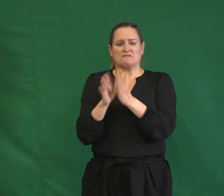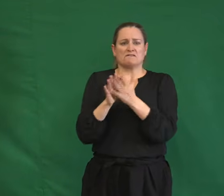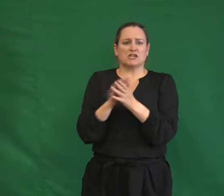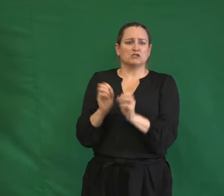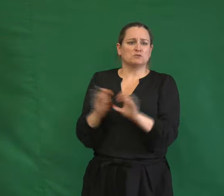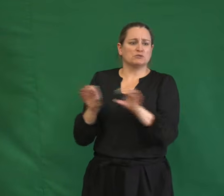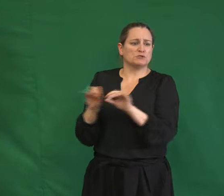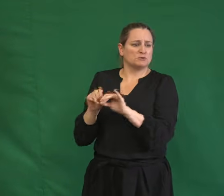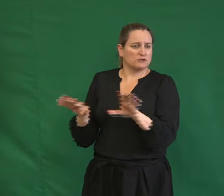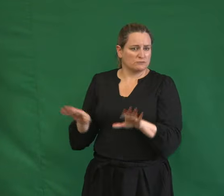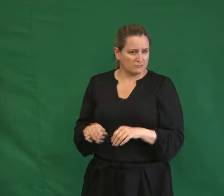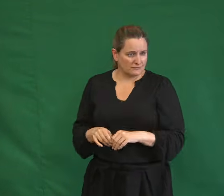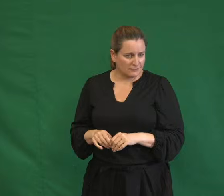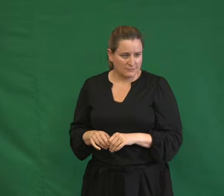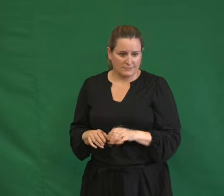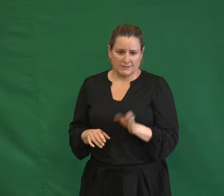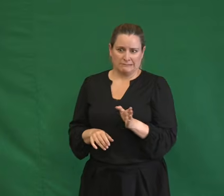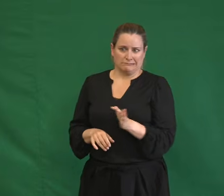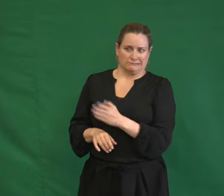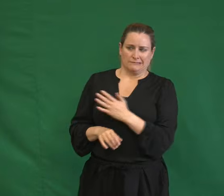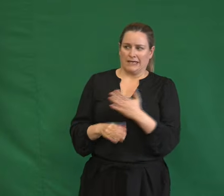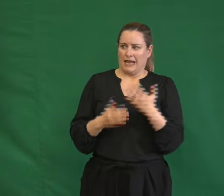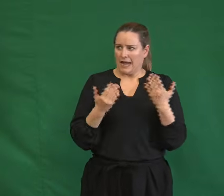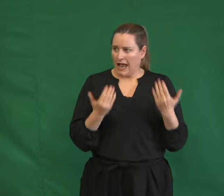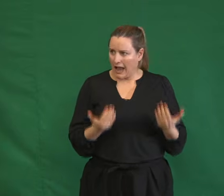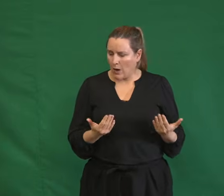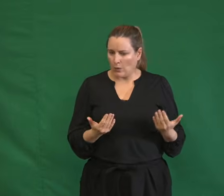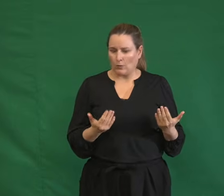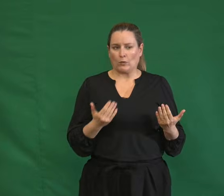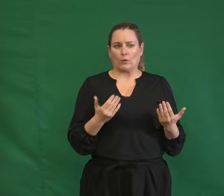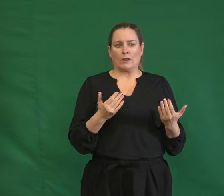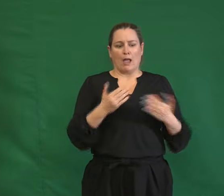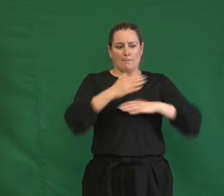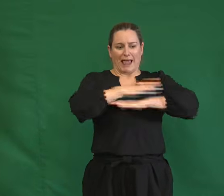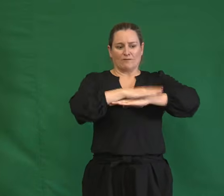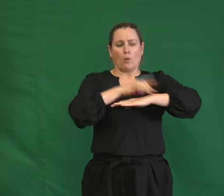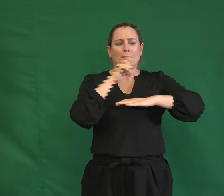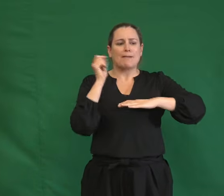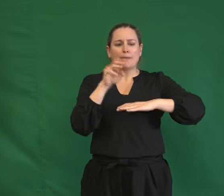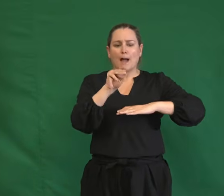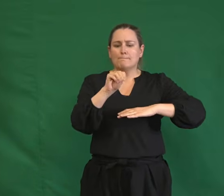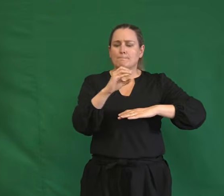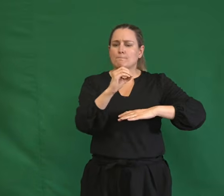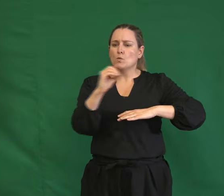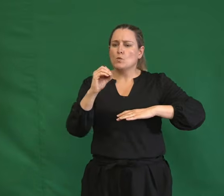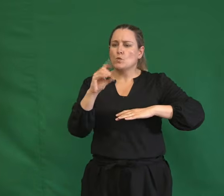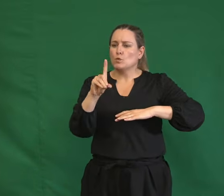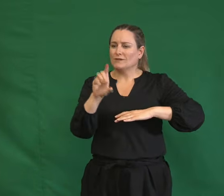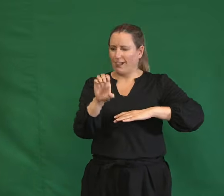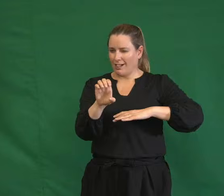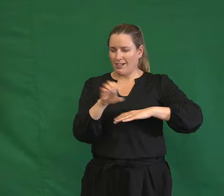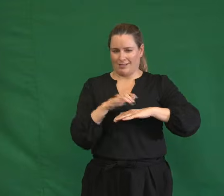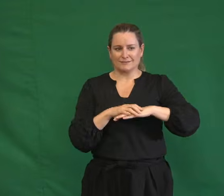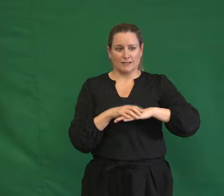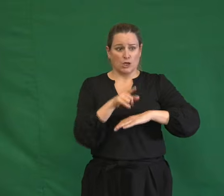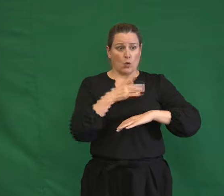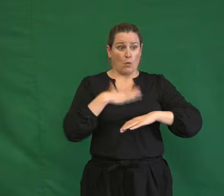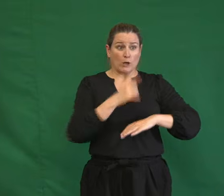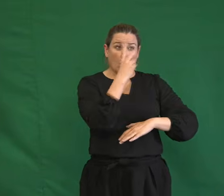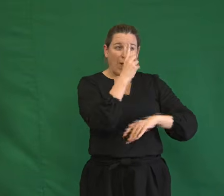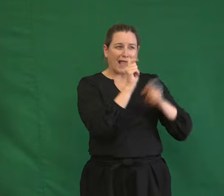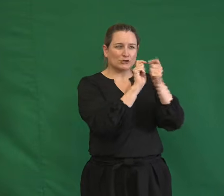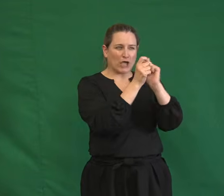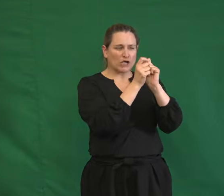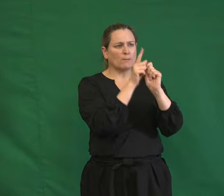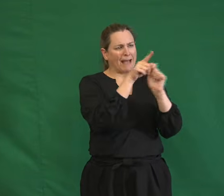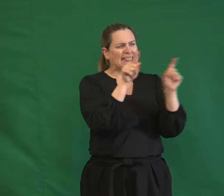distribute it again. If you have a lesson in Moodle and you want to change one thing across 300 lessons, you can't